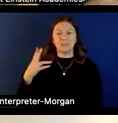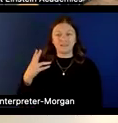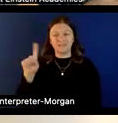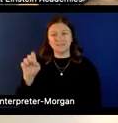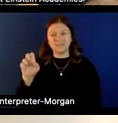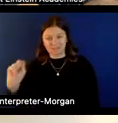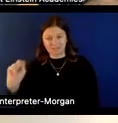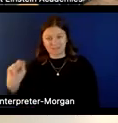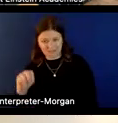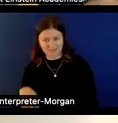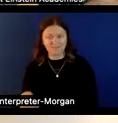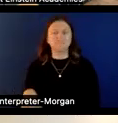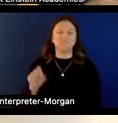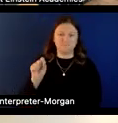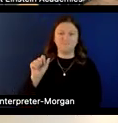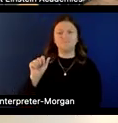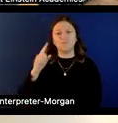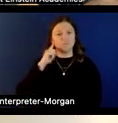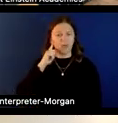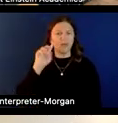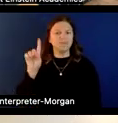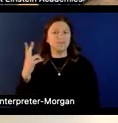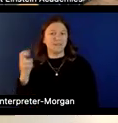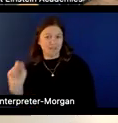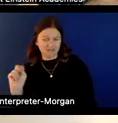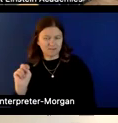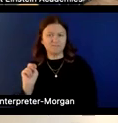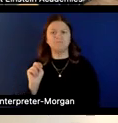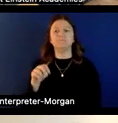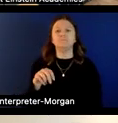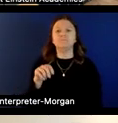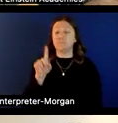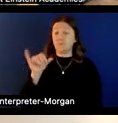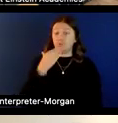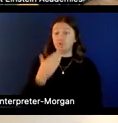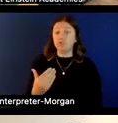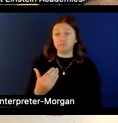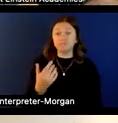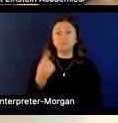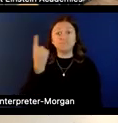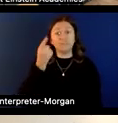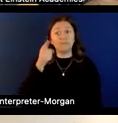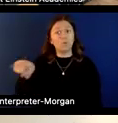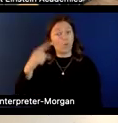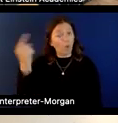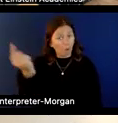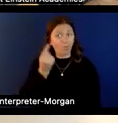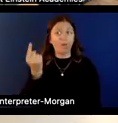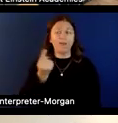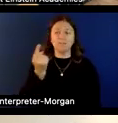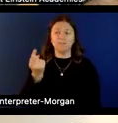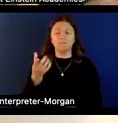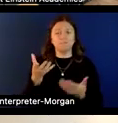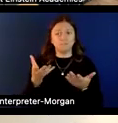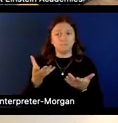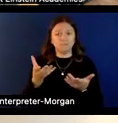16. Good. Yeah. So that's good. This is something you can always, you know, like, did you